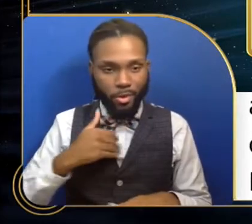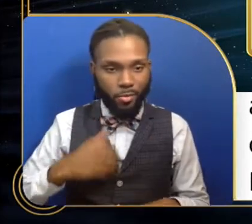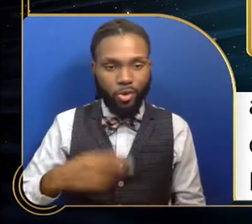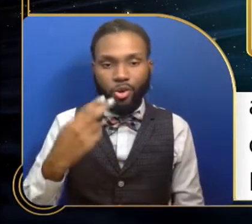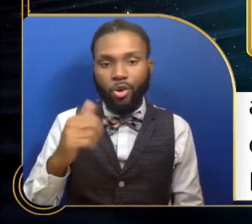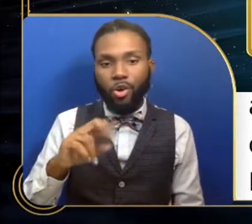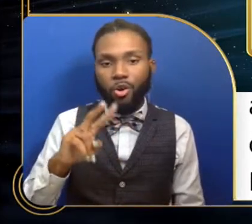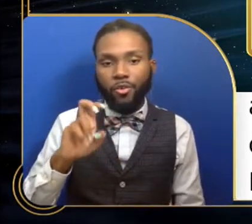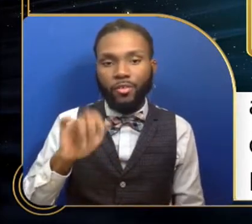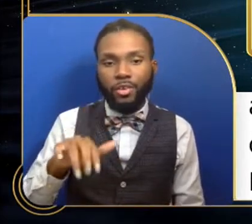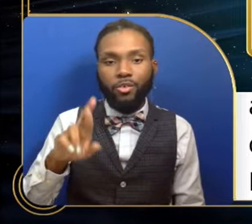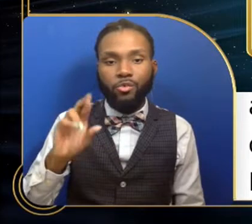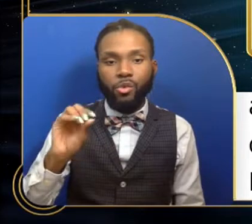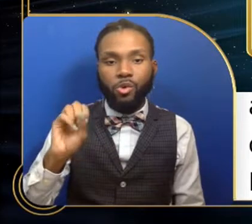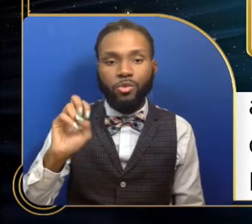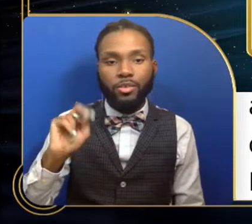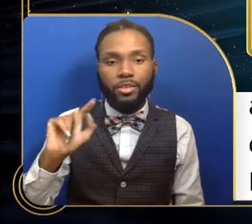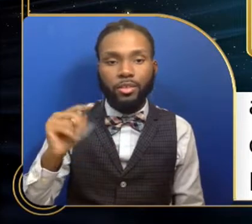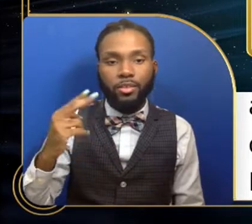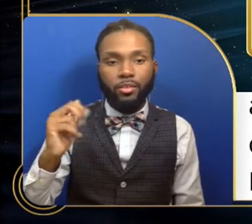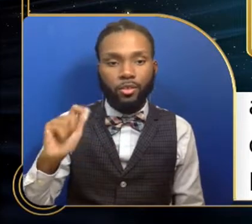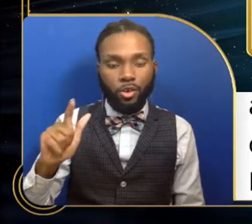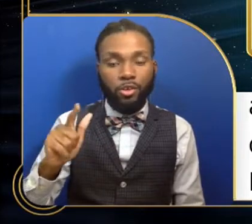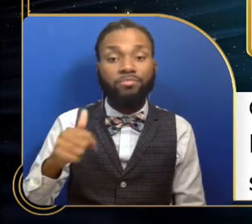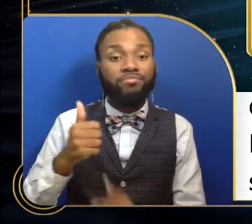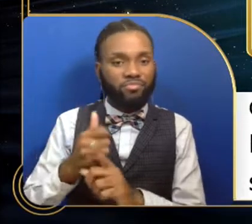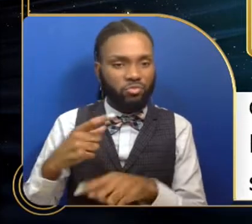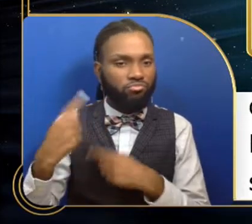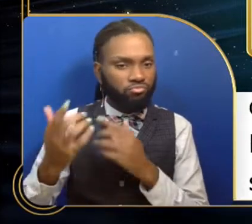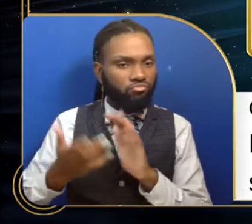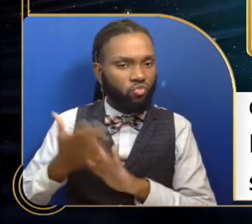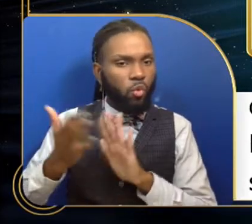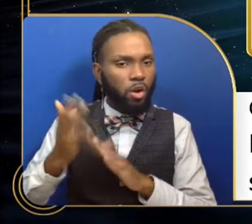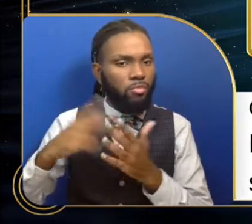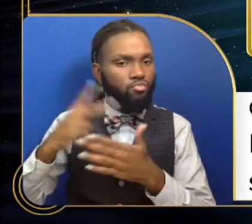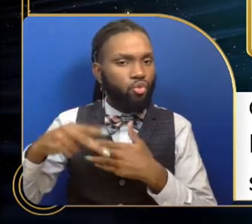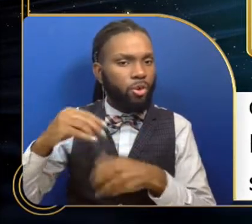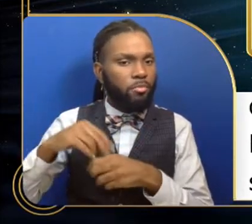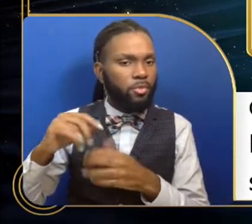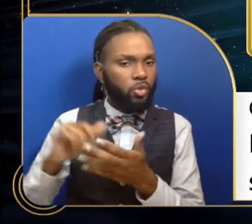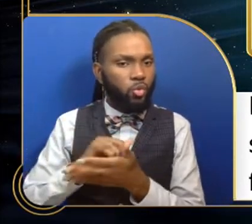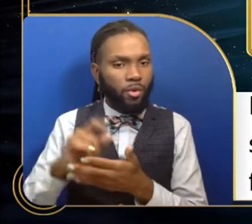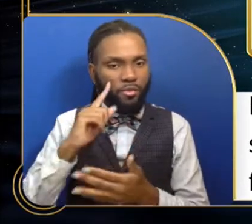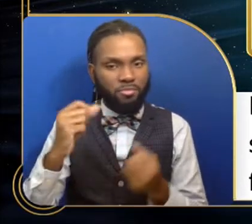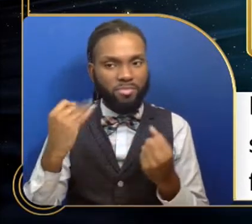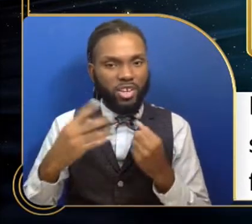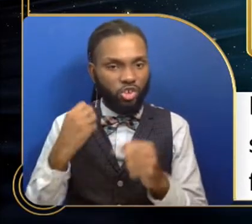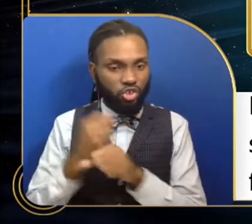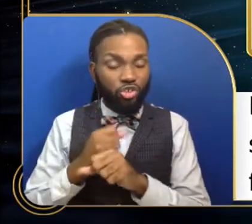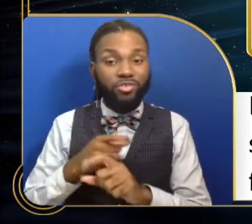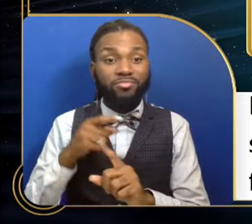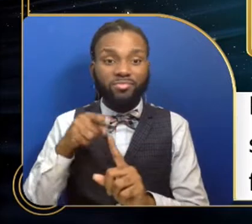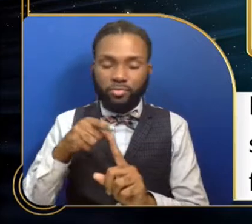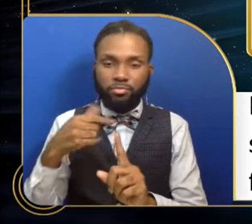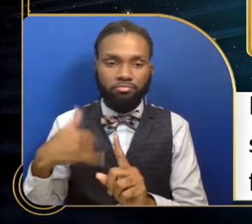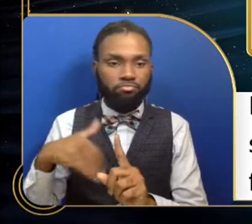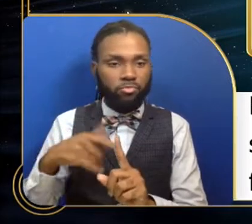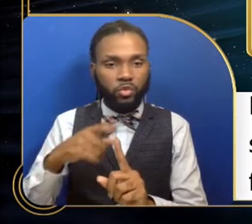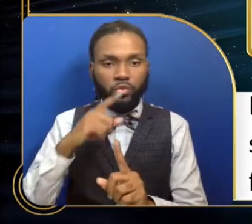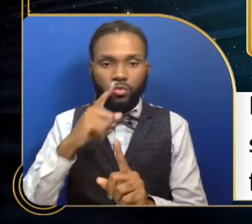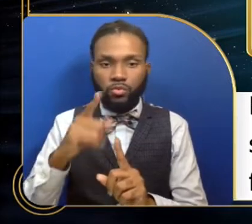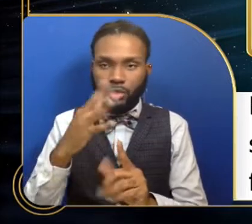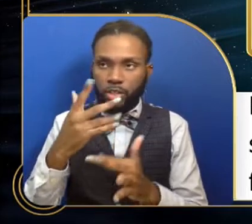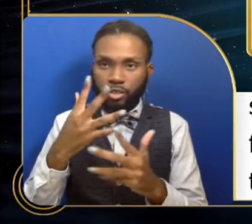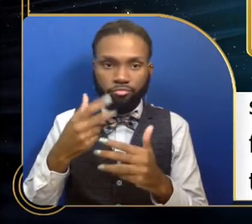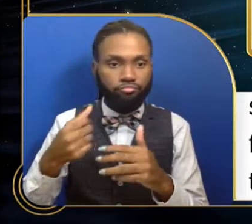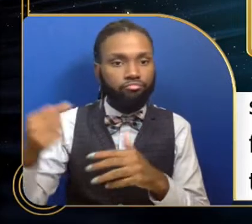a statewide peer provider organization in New York for many years, he has been very much a figure on the national stage,